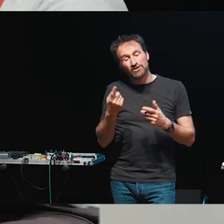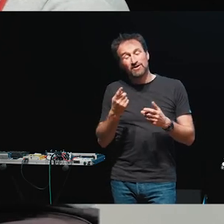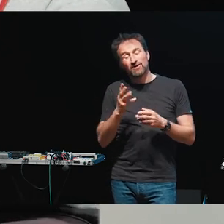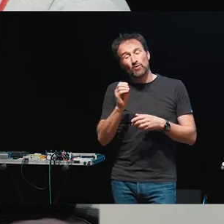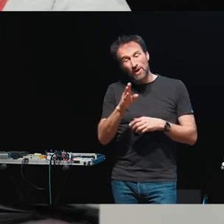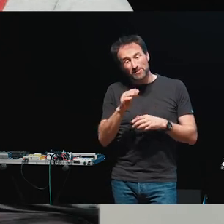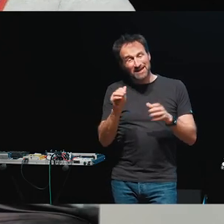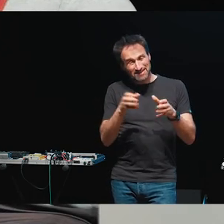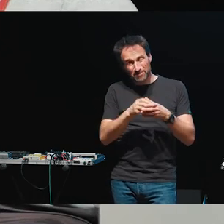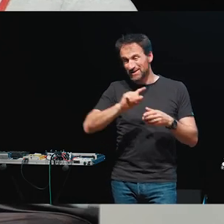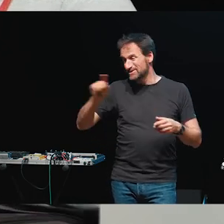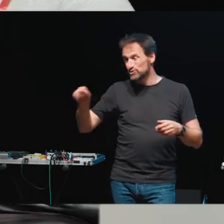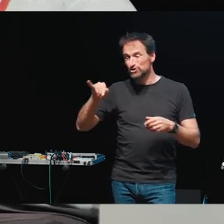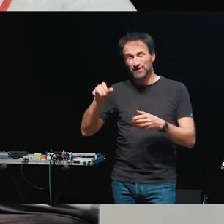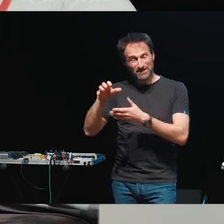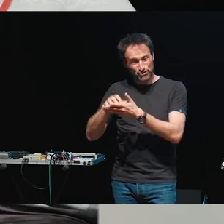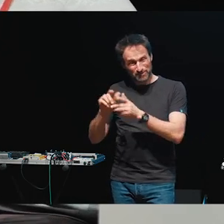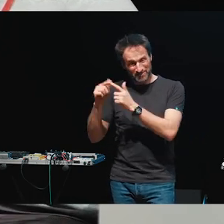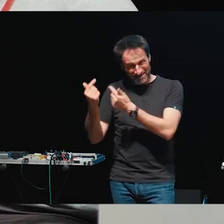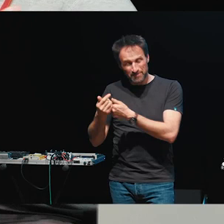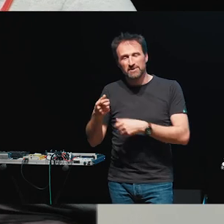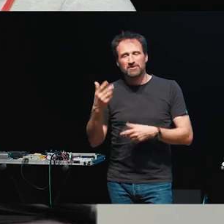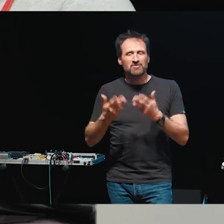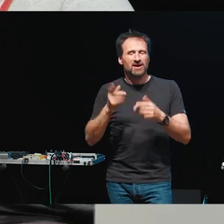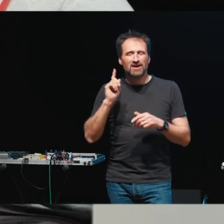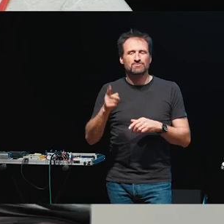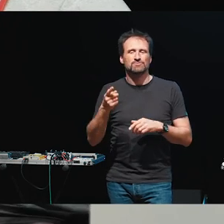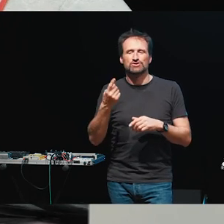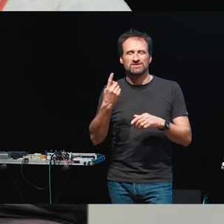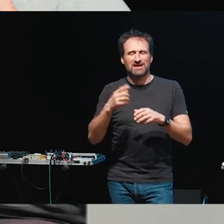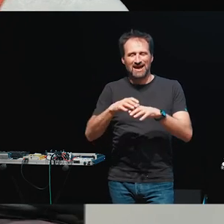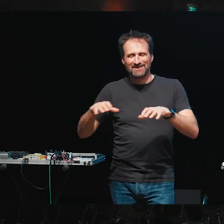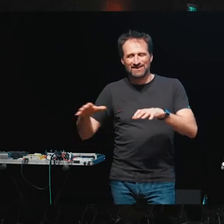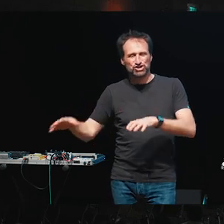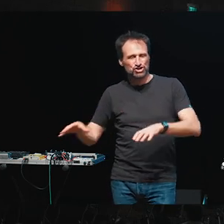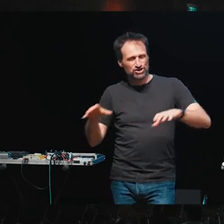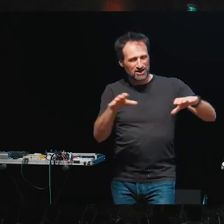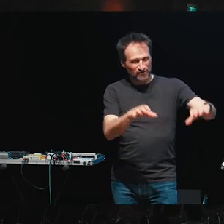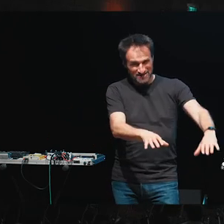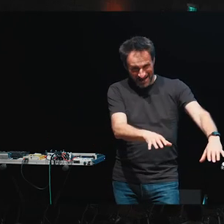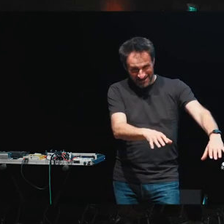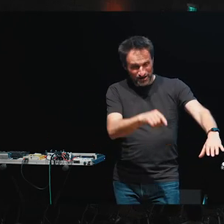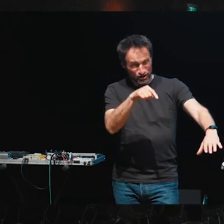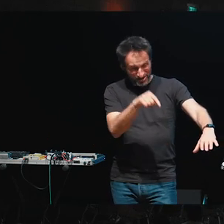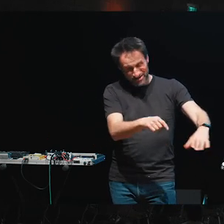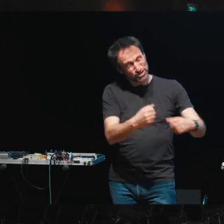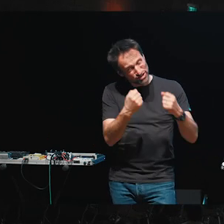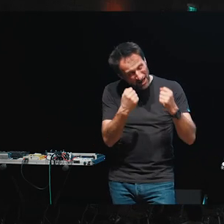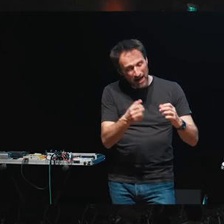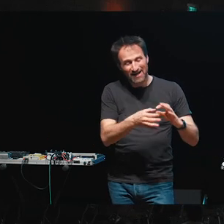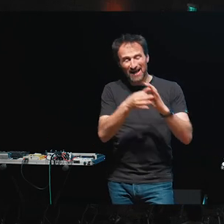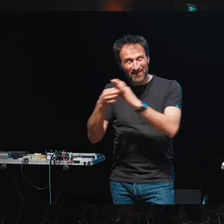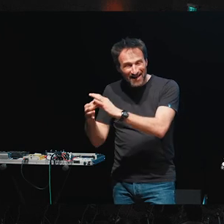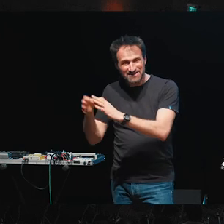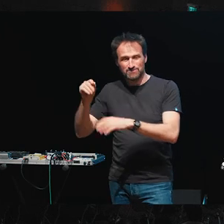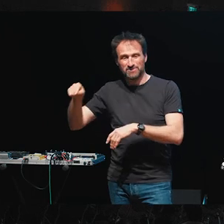the JavaScript heap, you have to have a sort of table off to the side. And everything in that table strongly references the JavaScript. So it won't